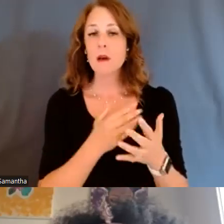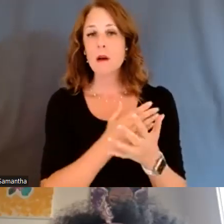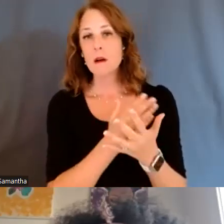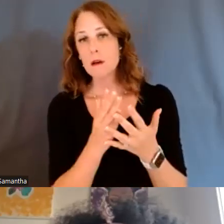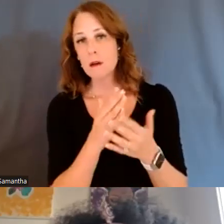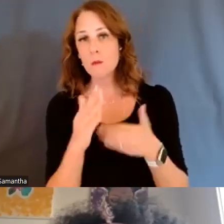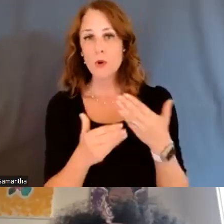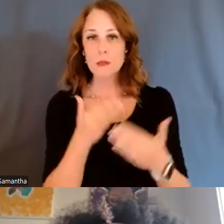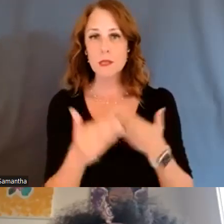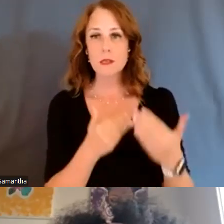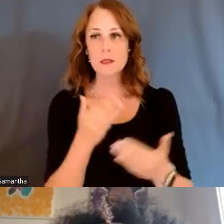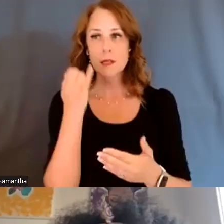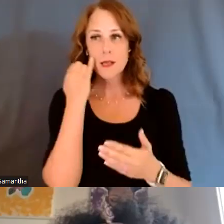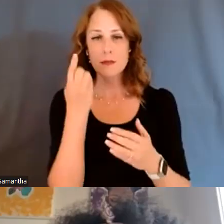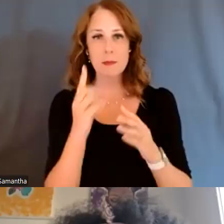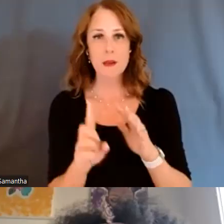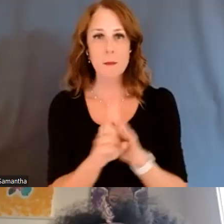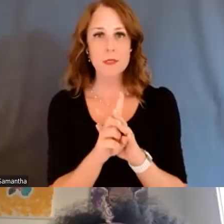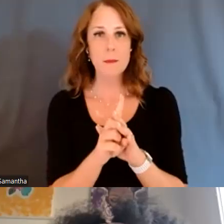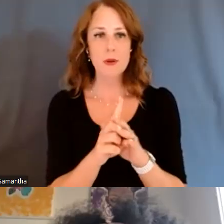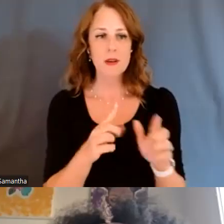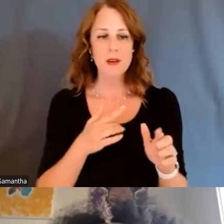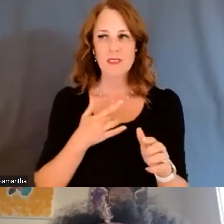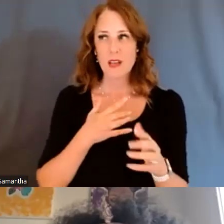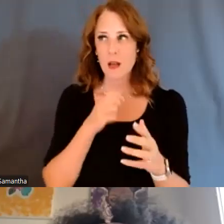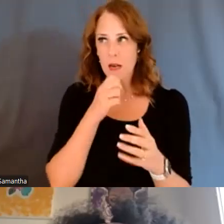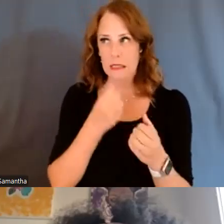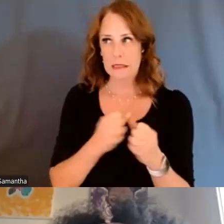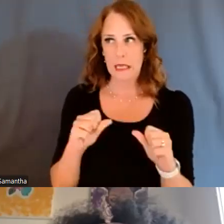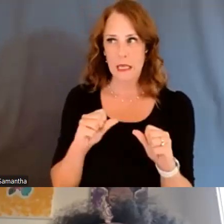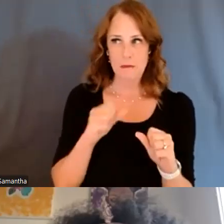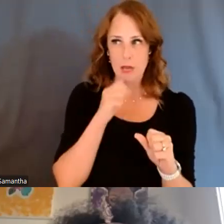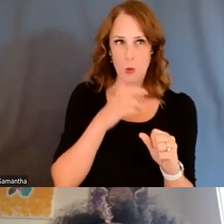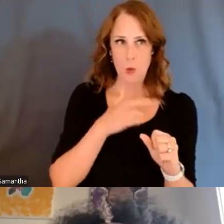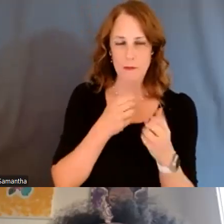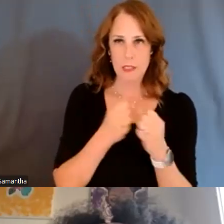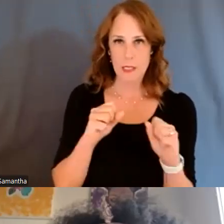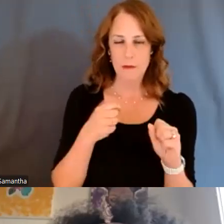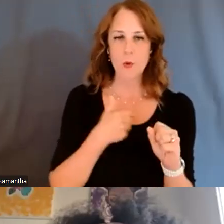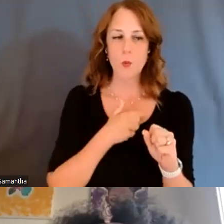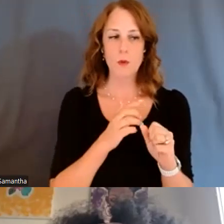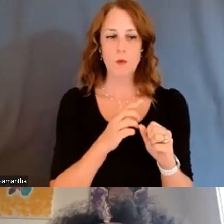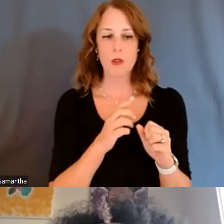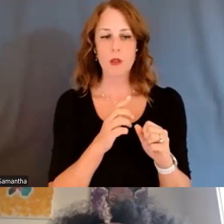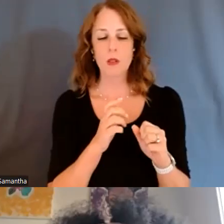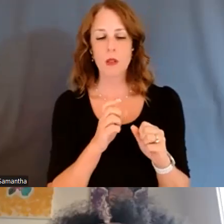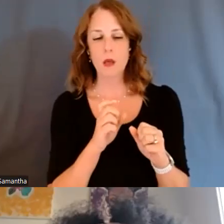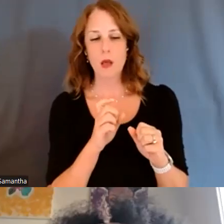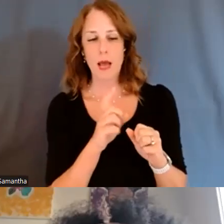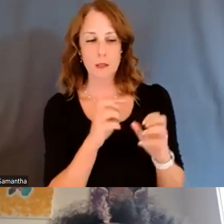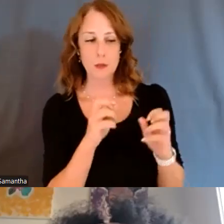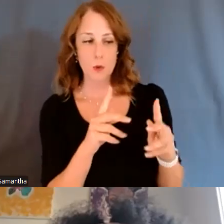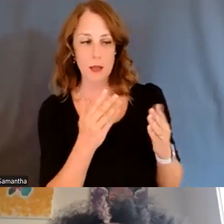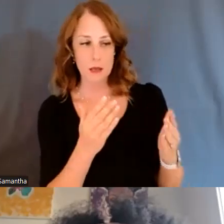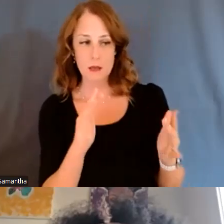anything comes up where they start to feel unsafe, we ask that they contact